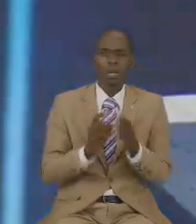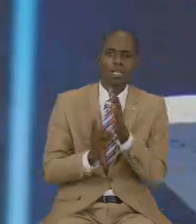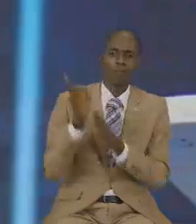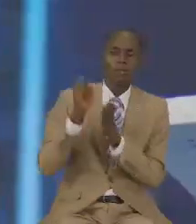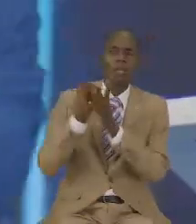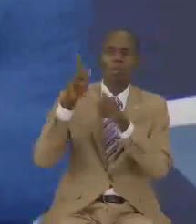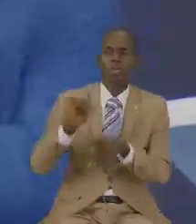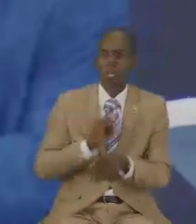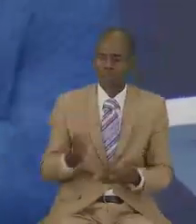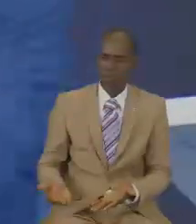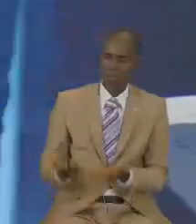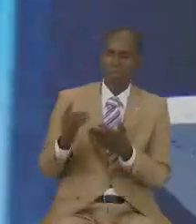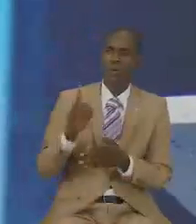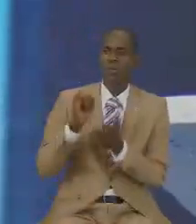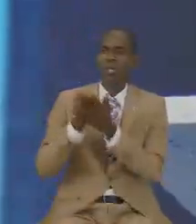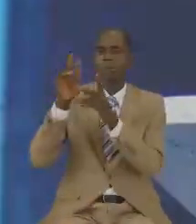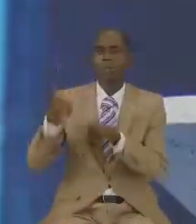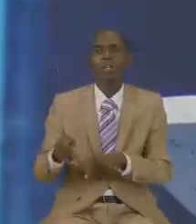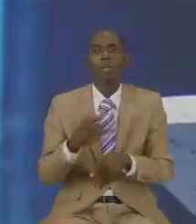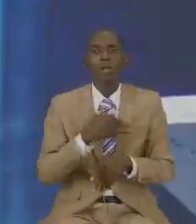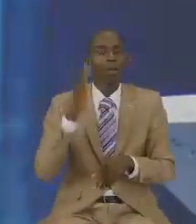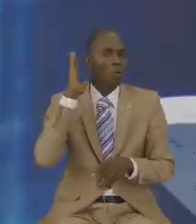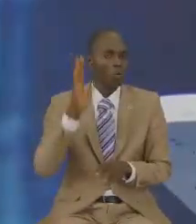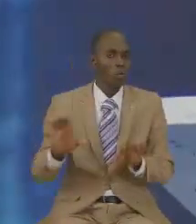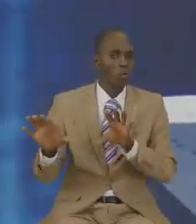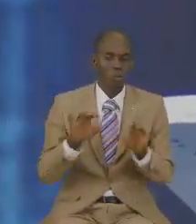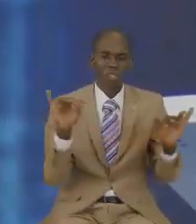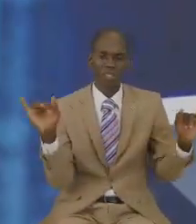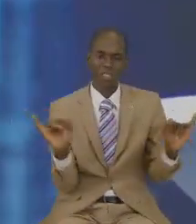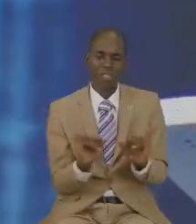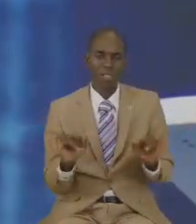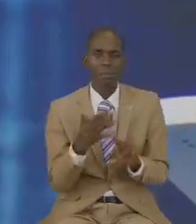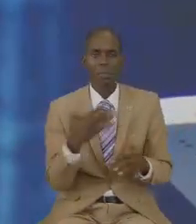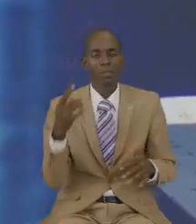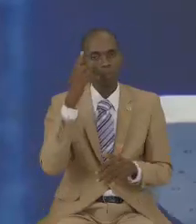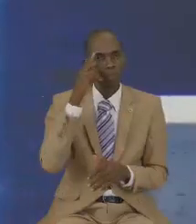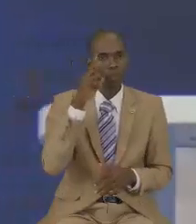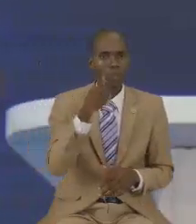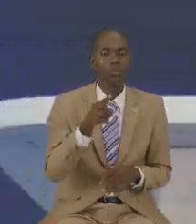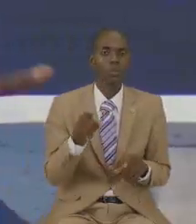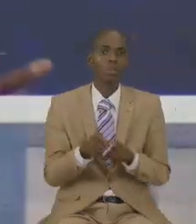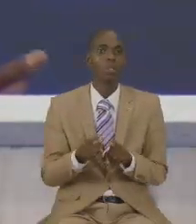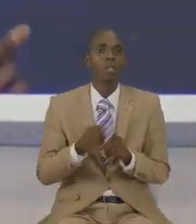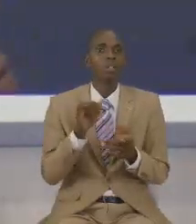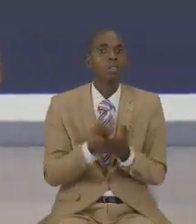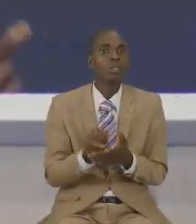I lifted up so and so, and they can do exactly the same thing for you. That